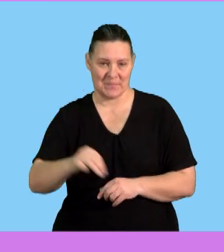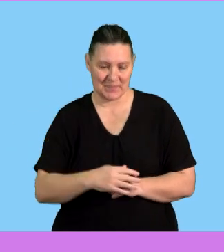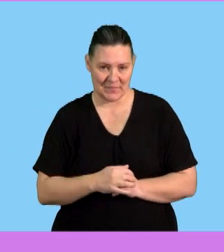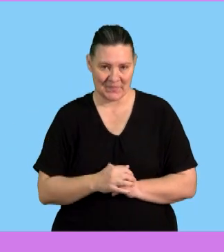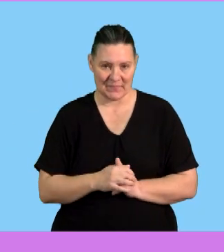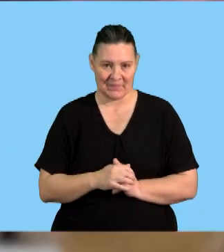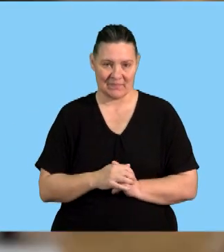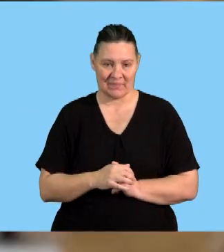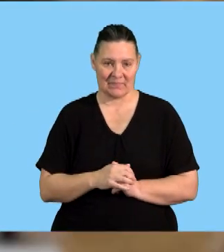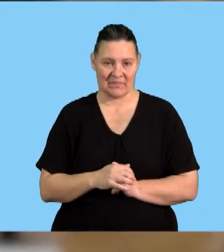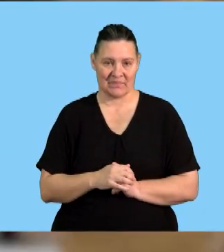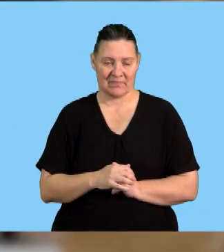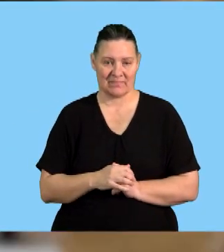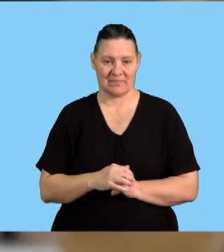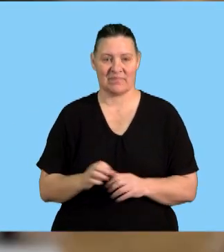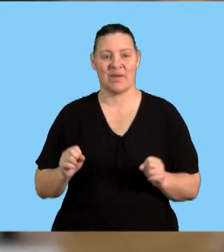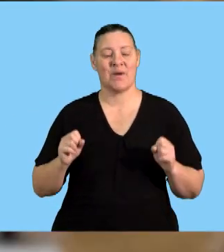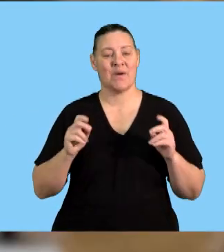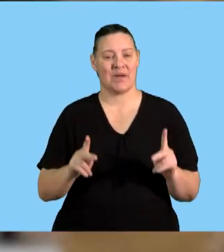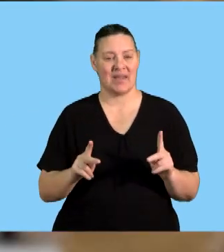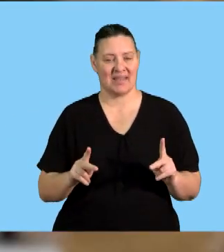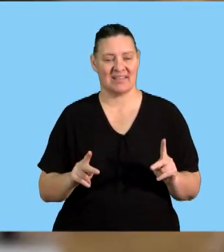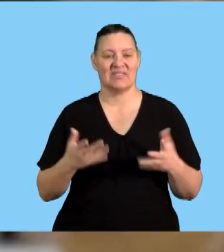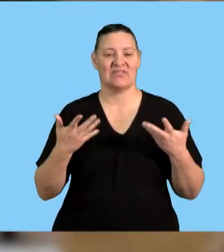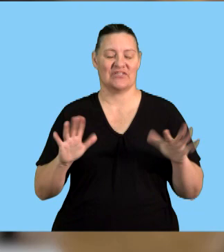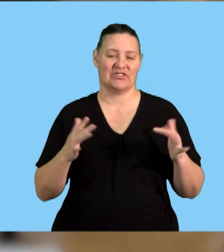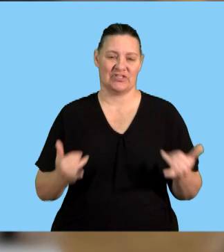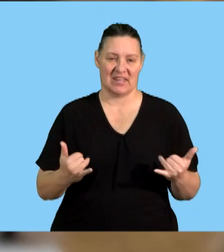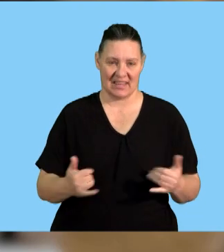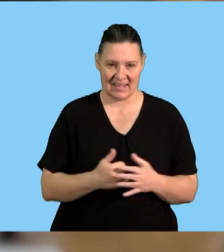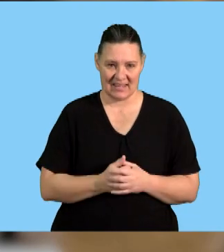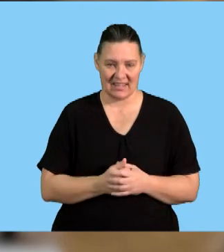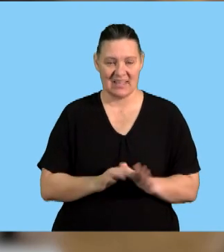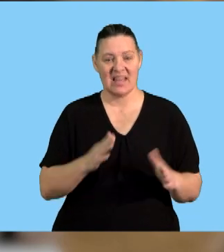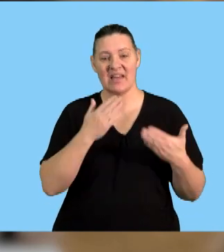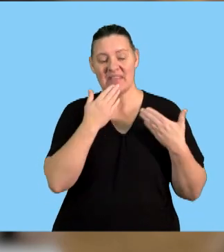kilometers. Okay, that's it for today. Thank you for